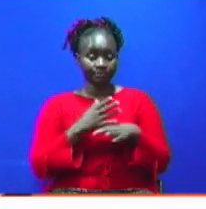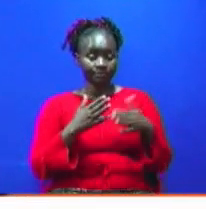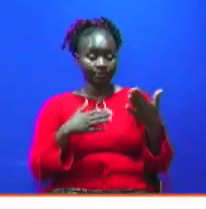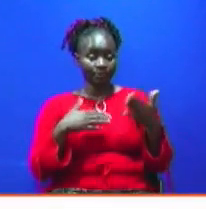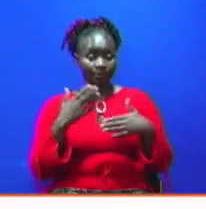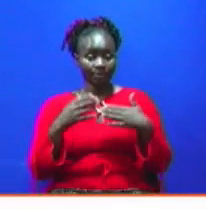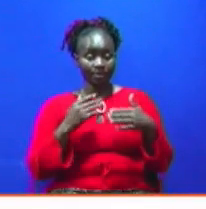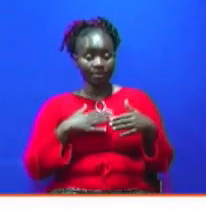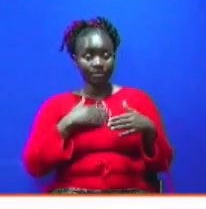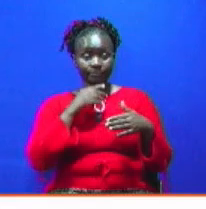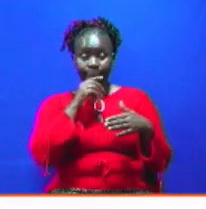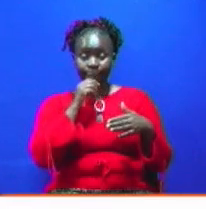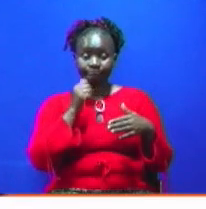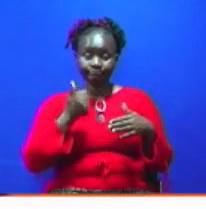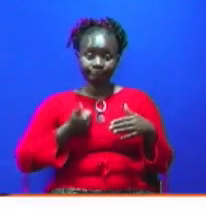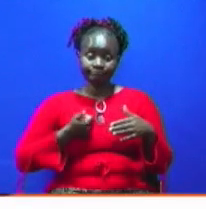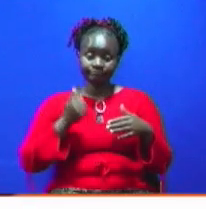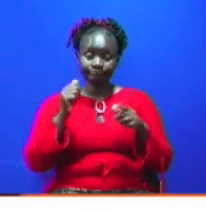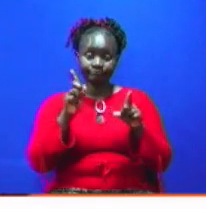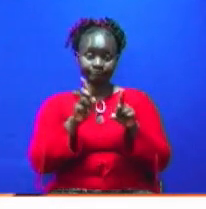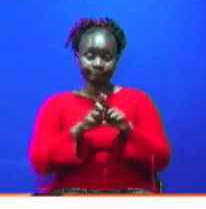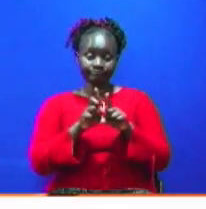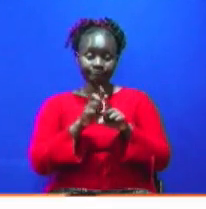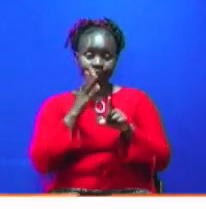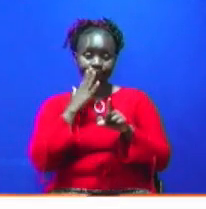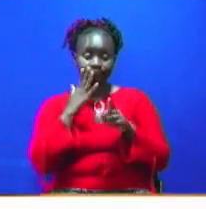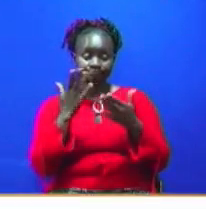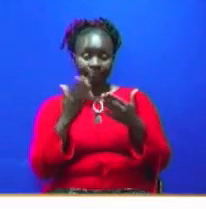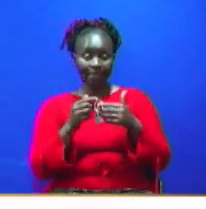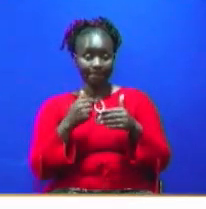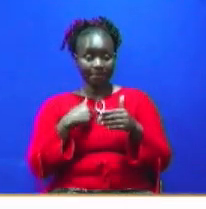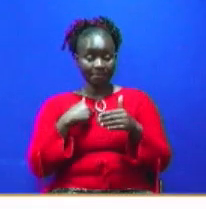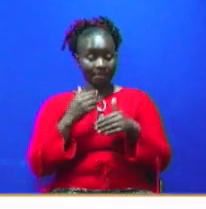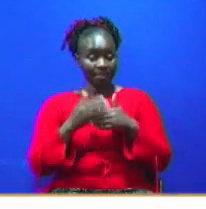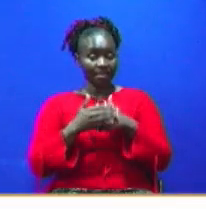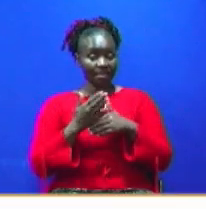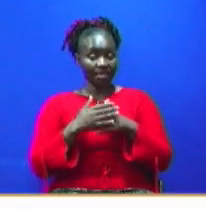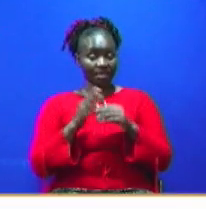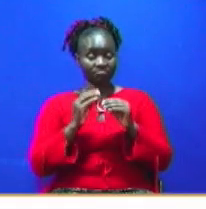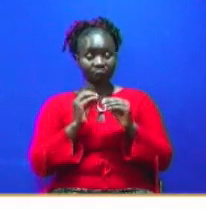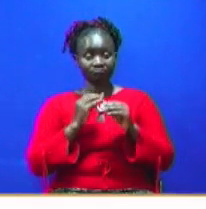brother, whether you are my mother, I don't care. Honorable members,